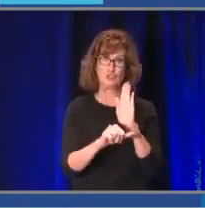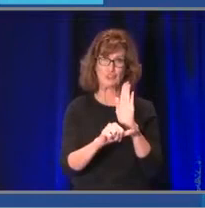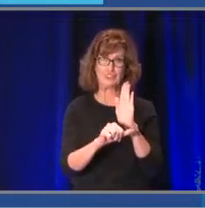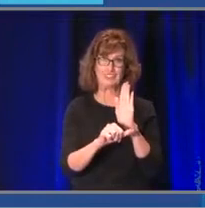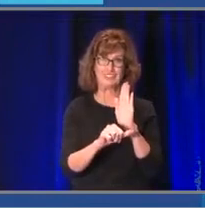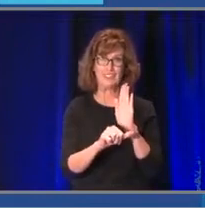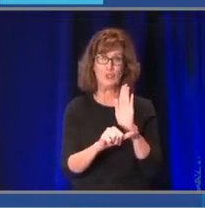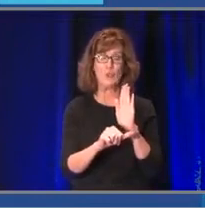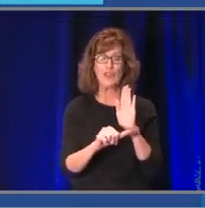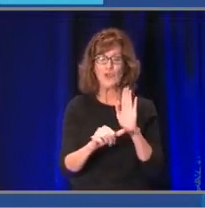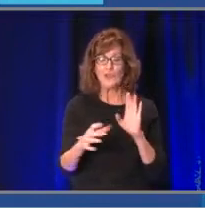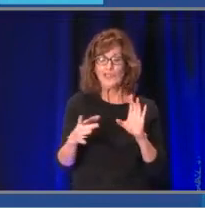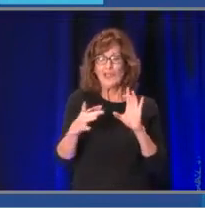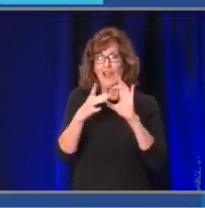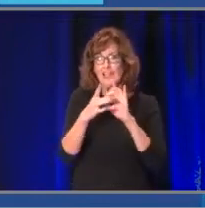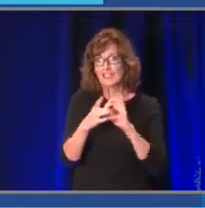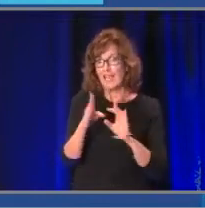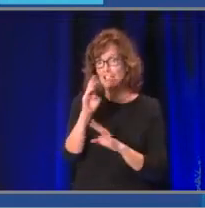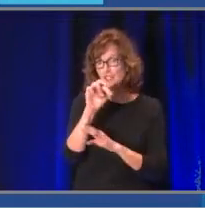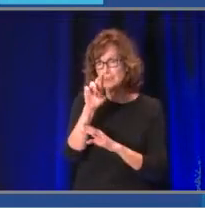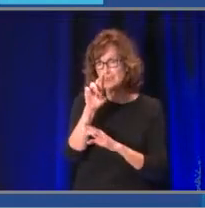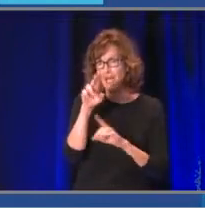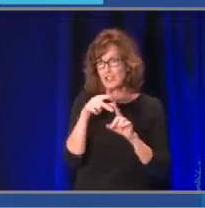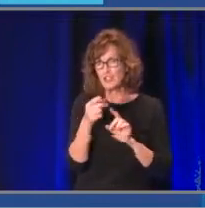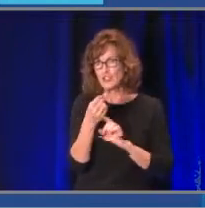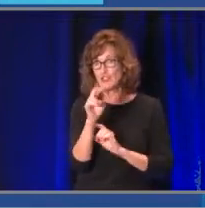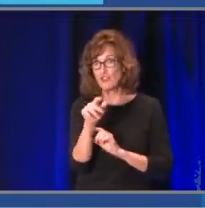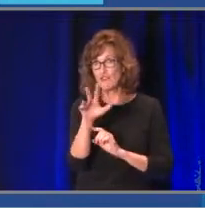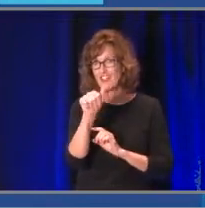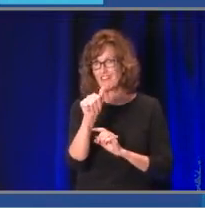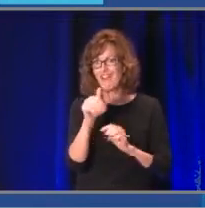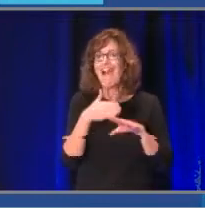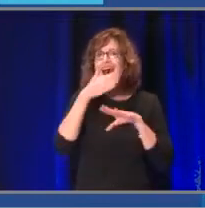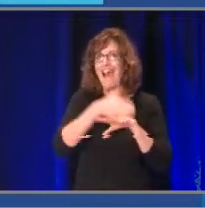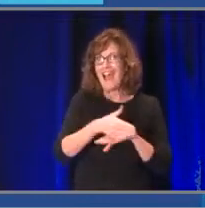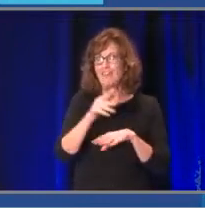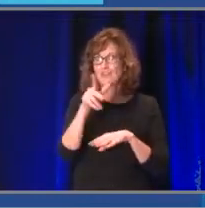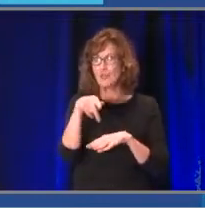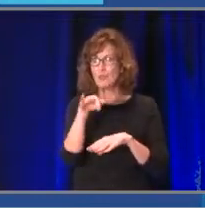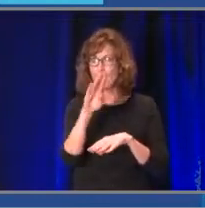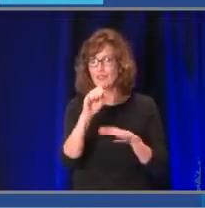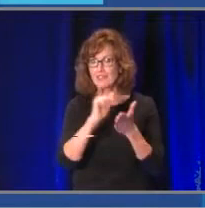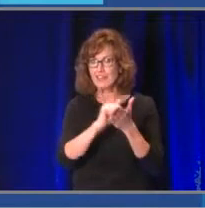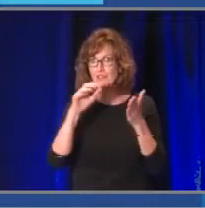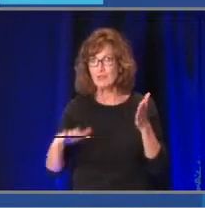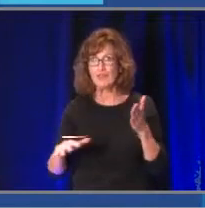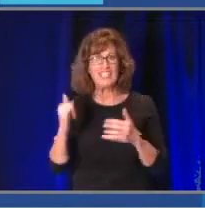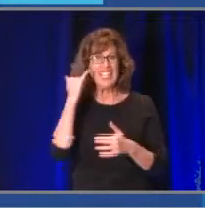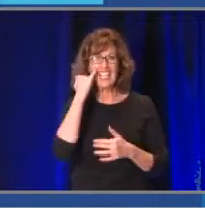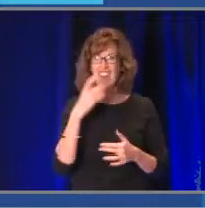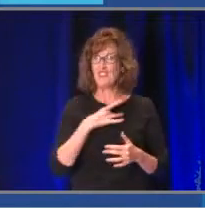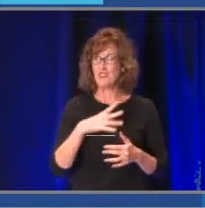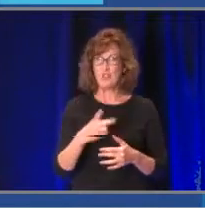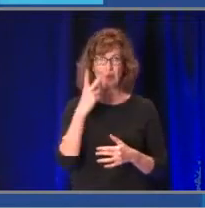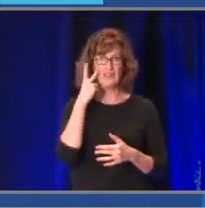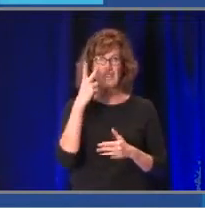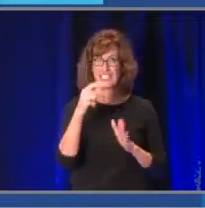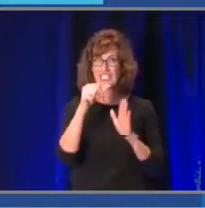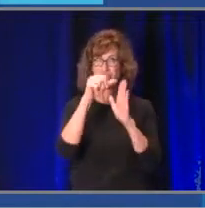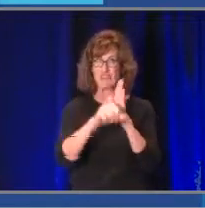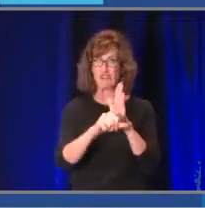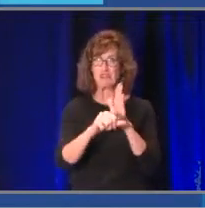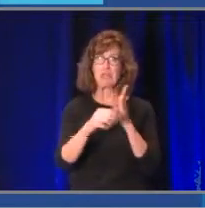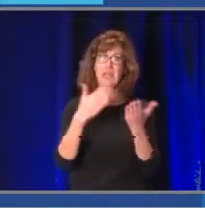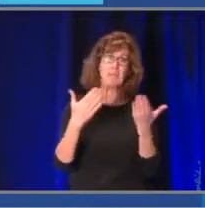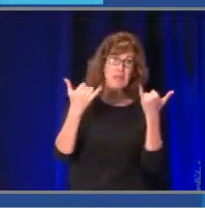we reattach the bladder to the urethra after the prostate's been removed. If you don't like to look at surgical videos, now would be a